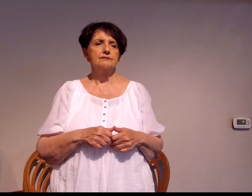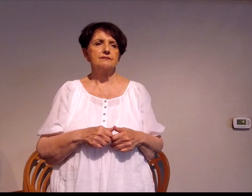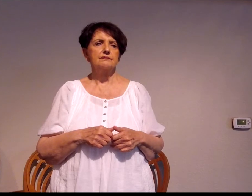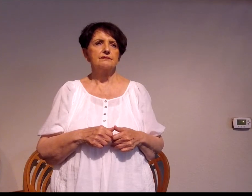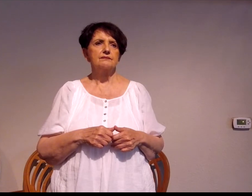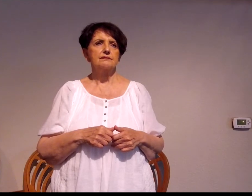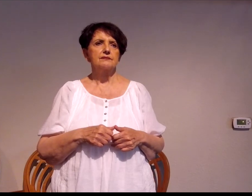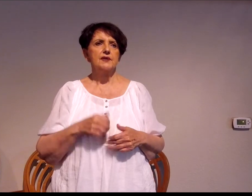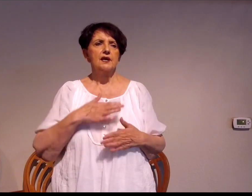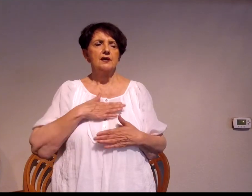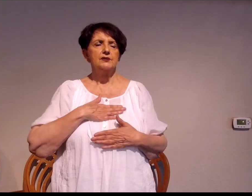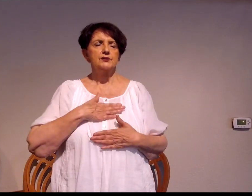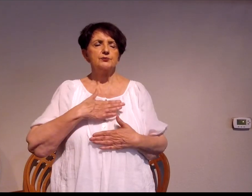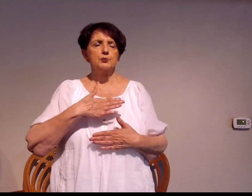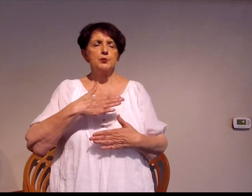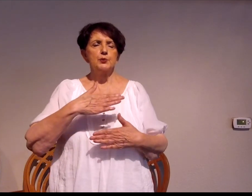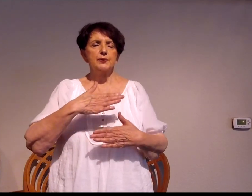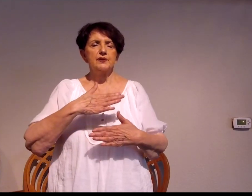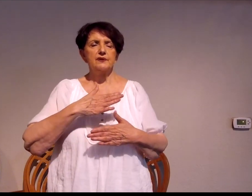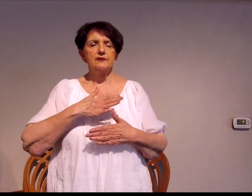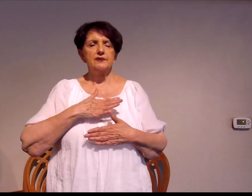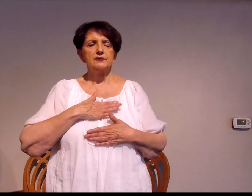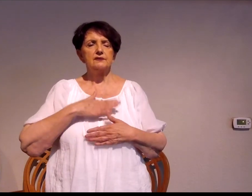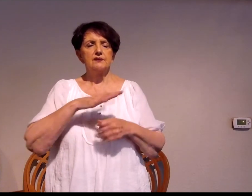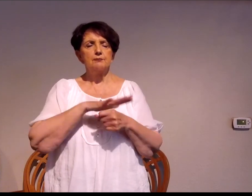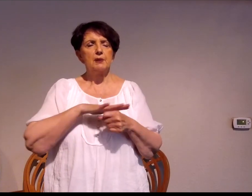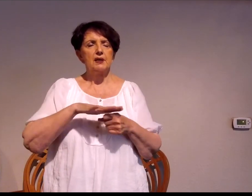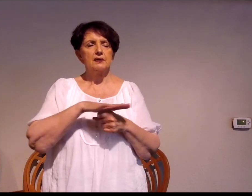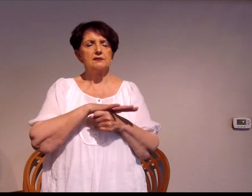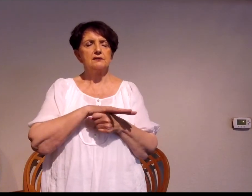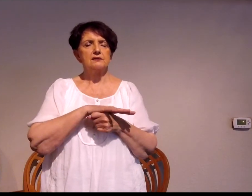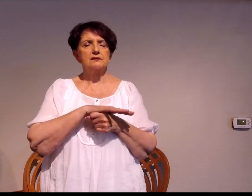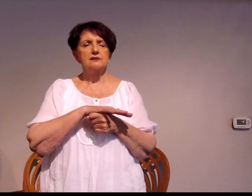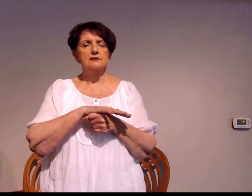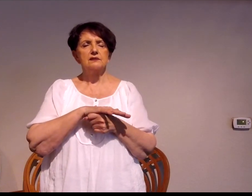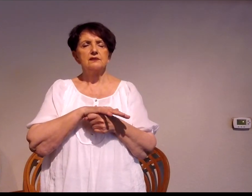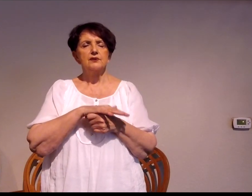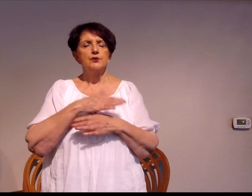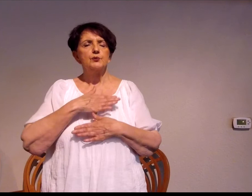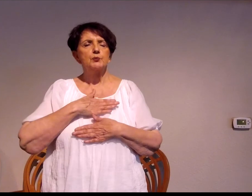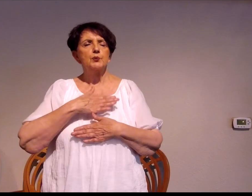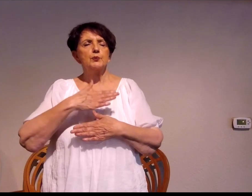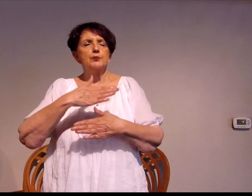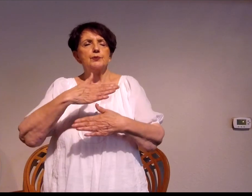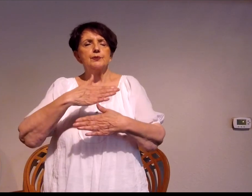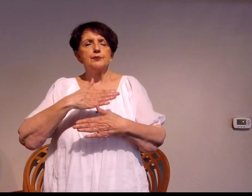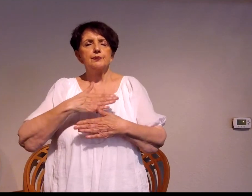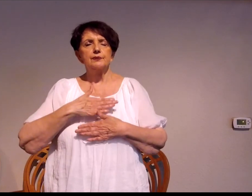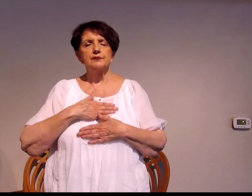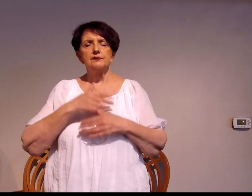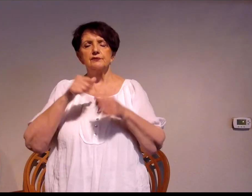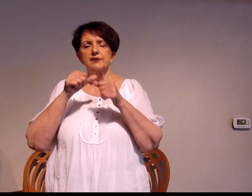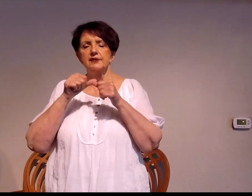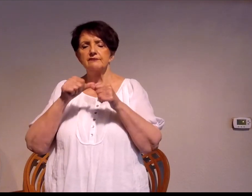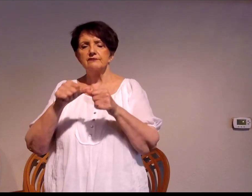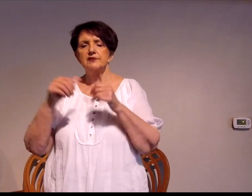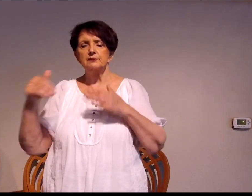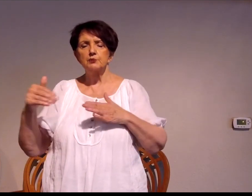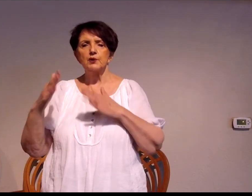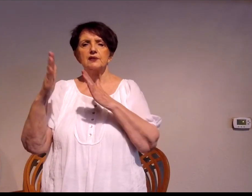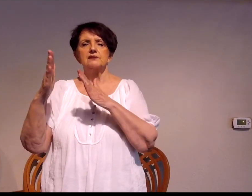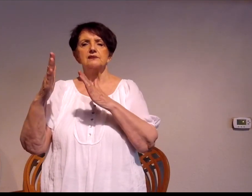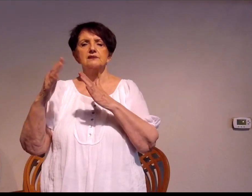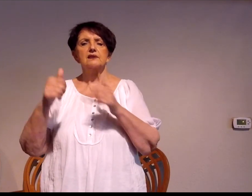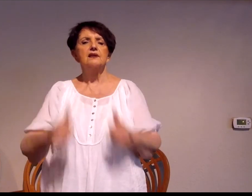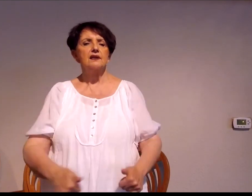And as we breathe into that place, we breathe into the infinite divine presence. Life,